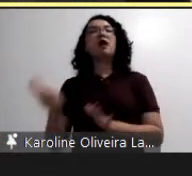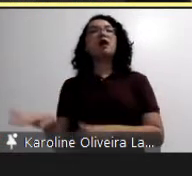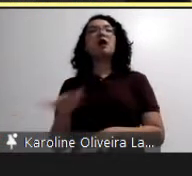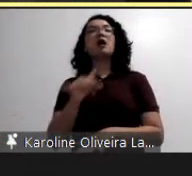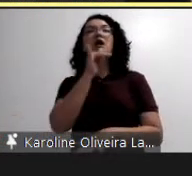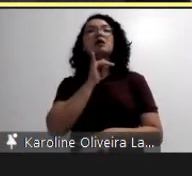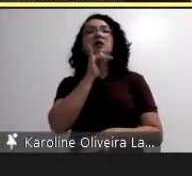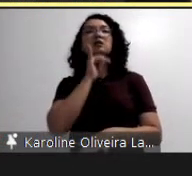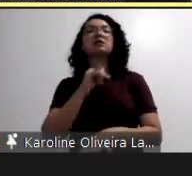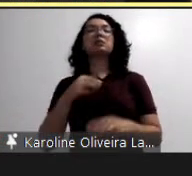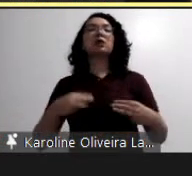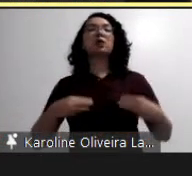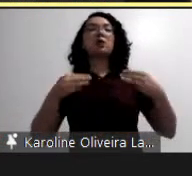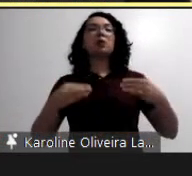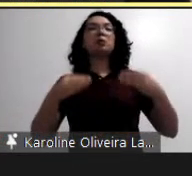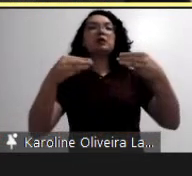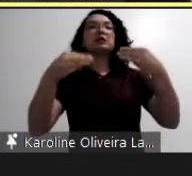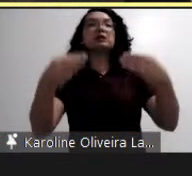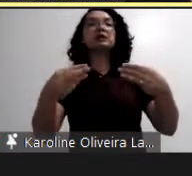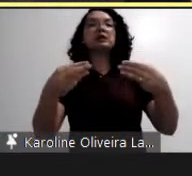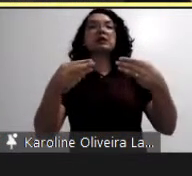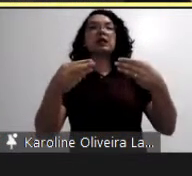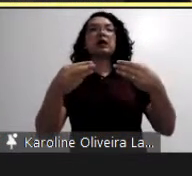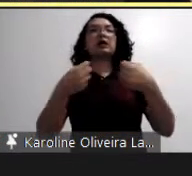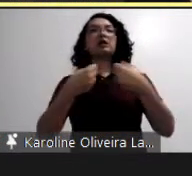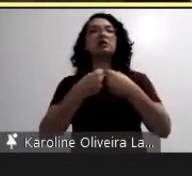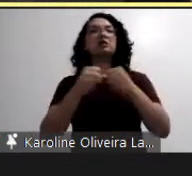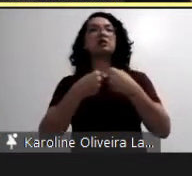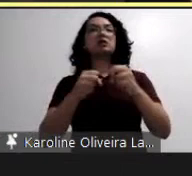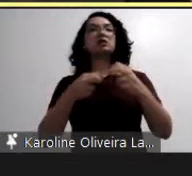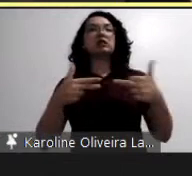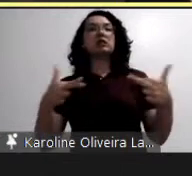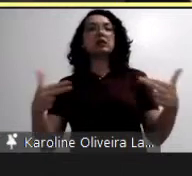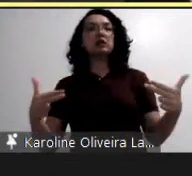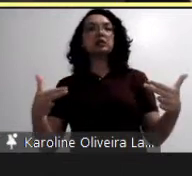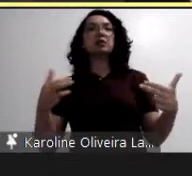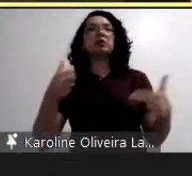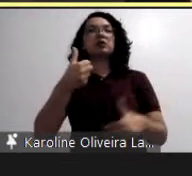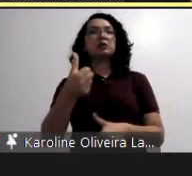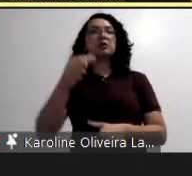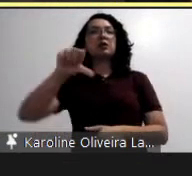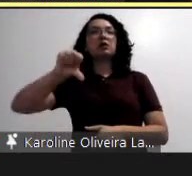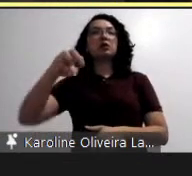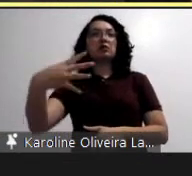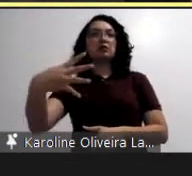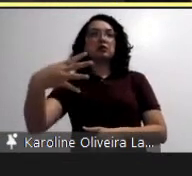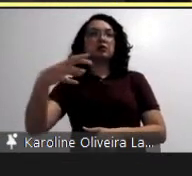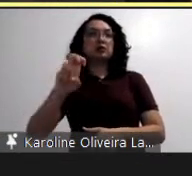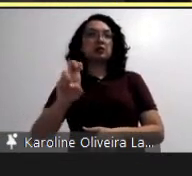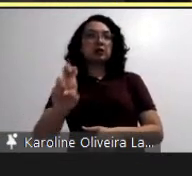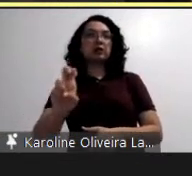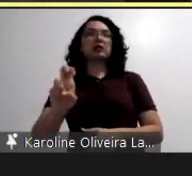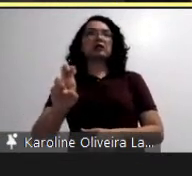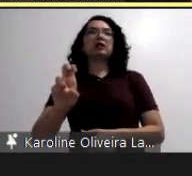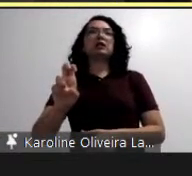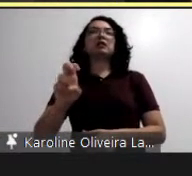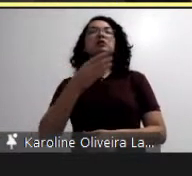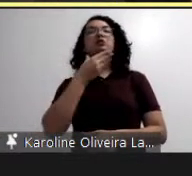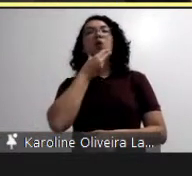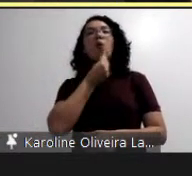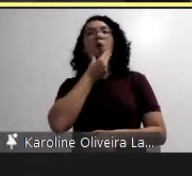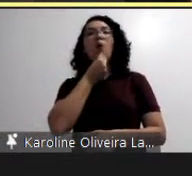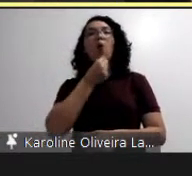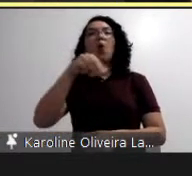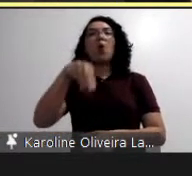He traveled to Brazil in the 40s as part of a study trip to study for this project. And he visited Niemeyer,